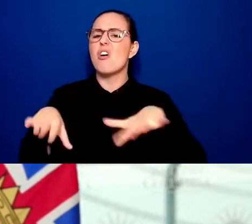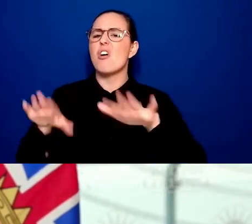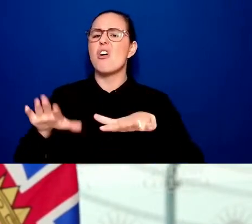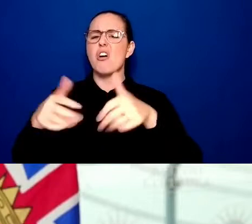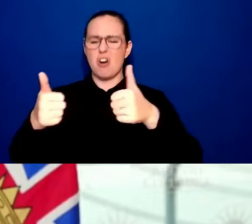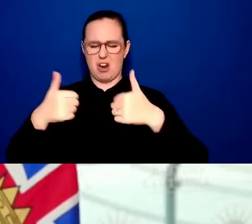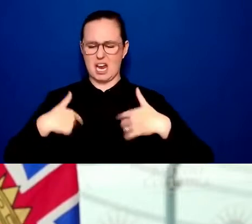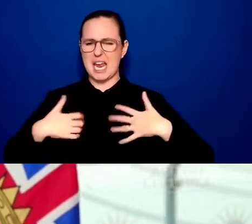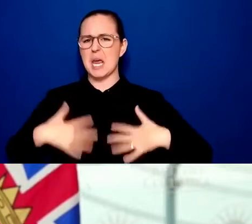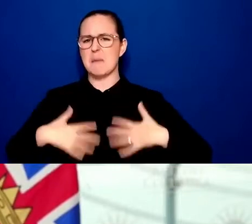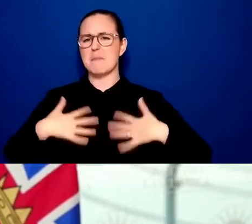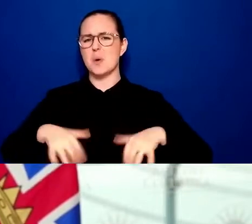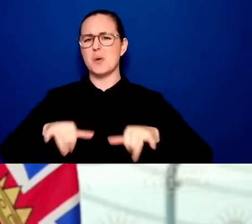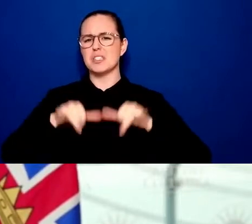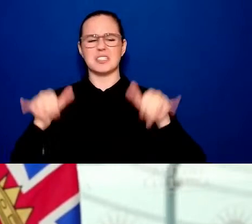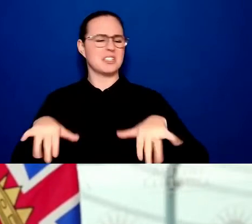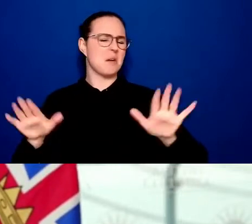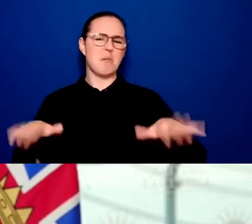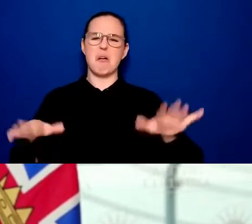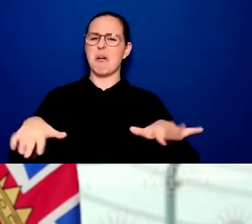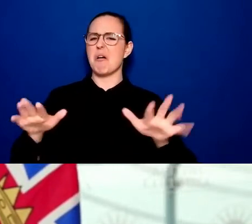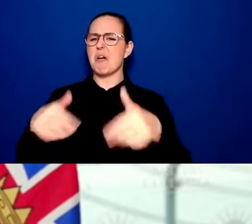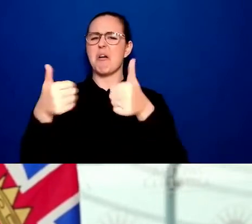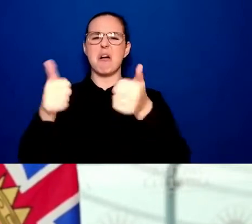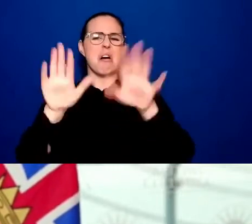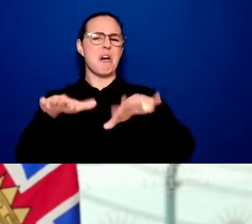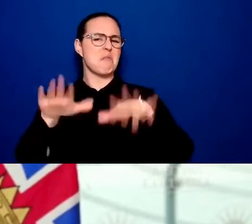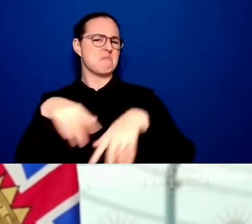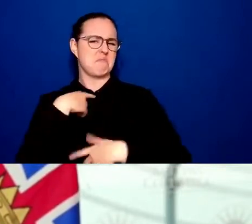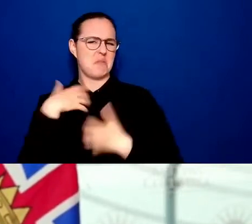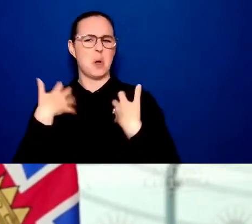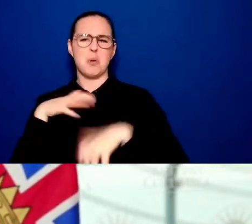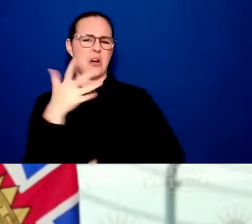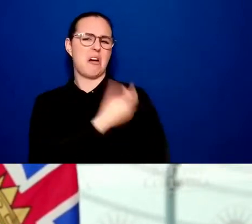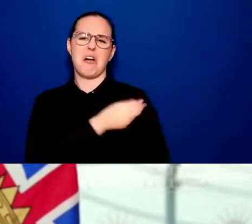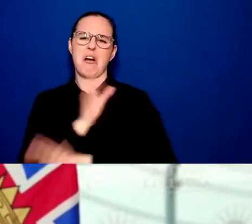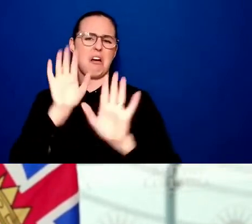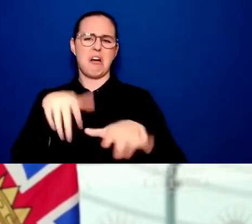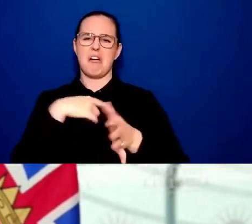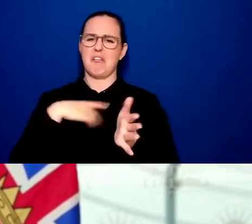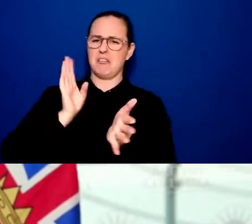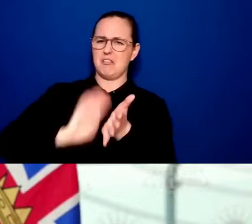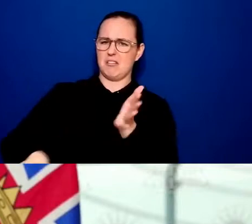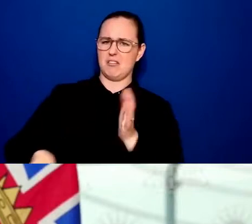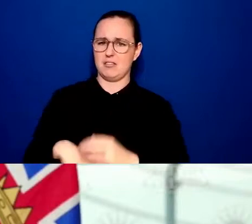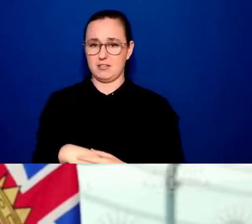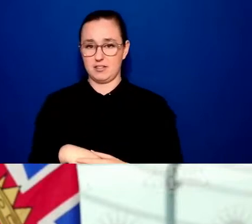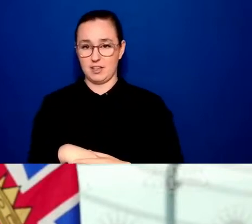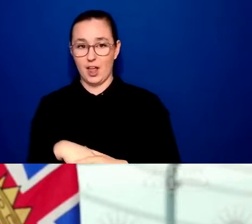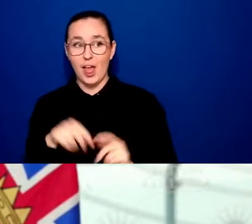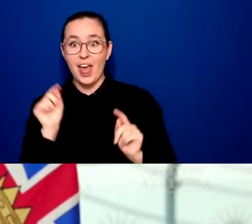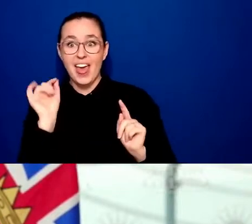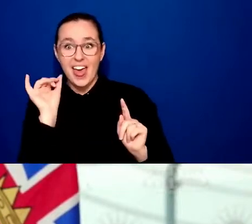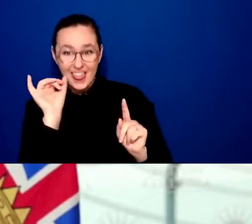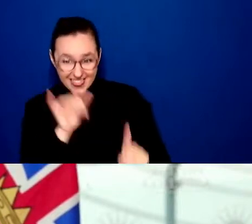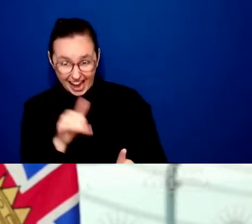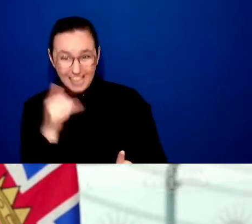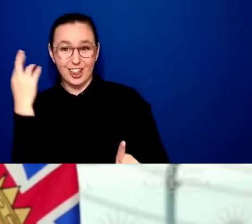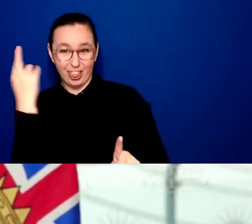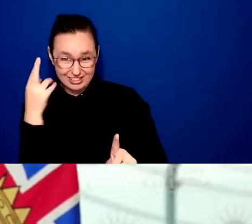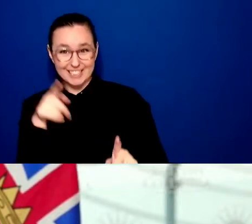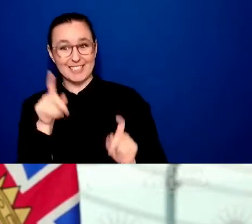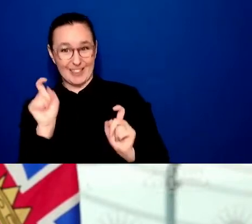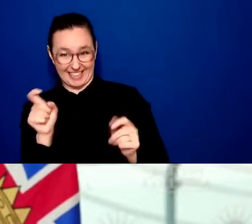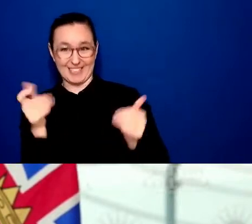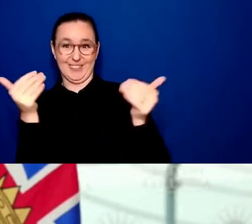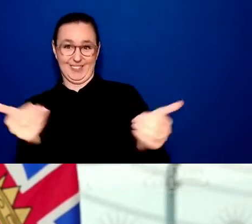have autoimmune conditions. These are all reasons to be immunized. And so having